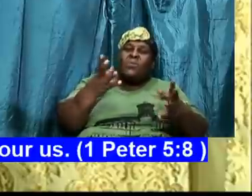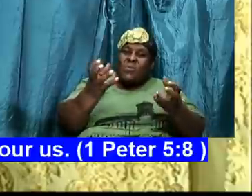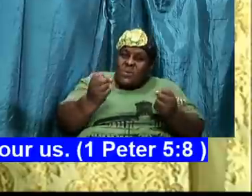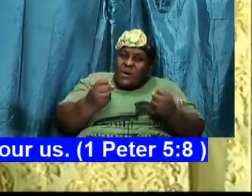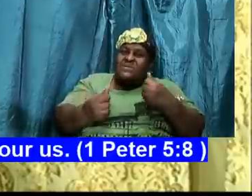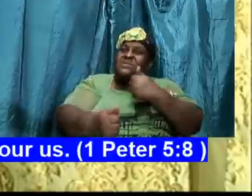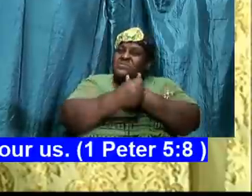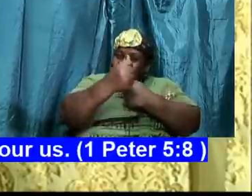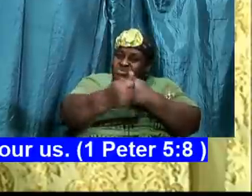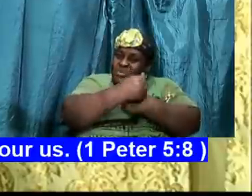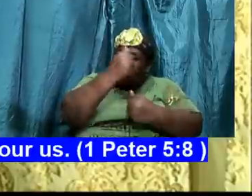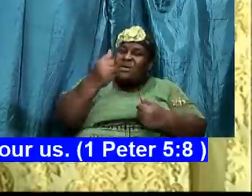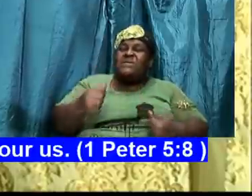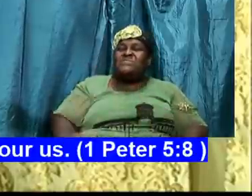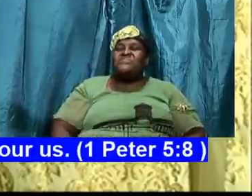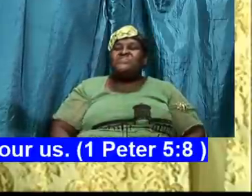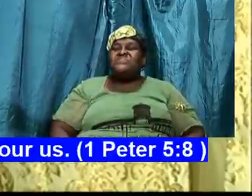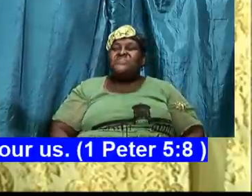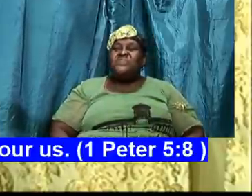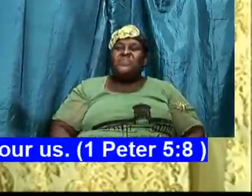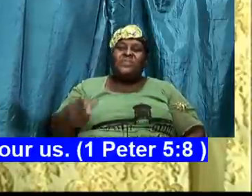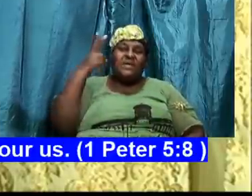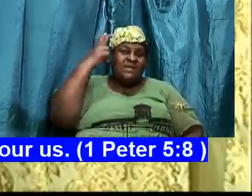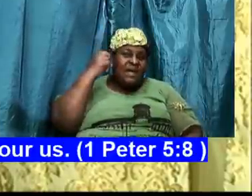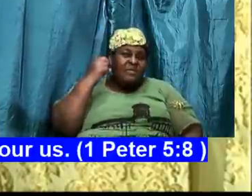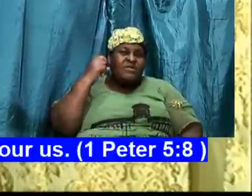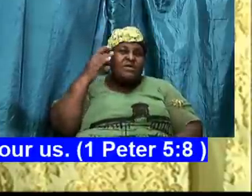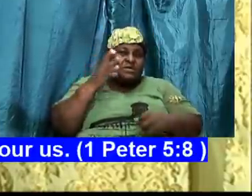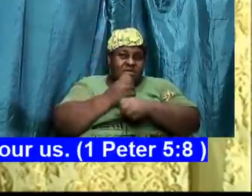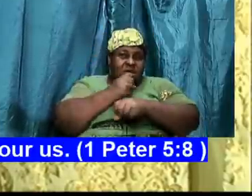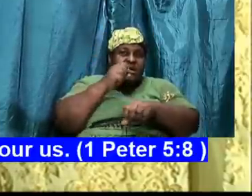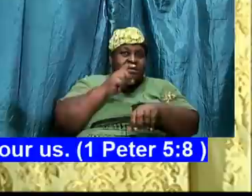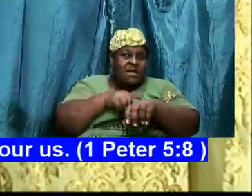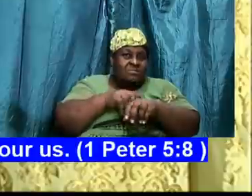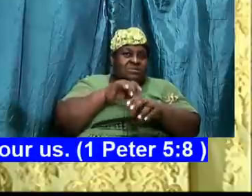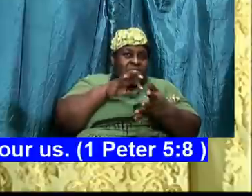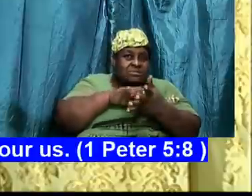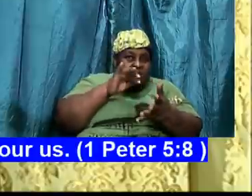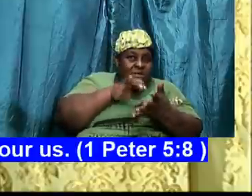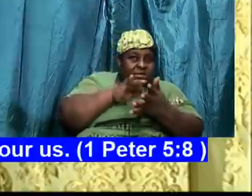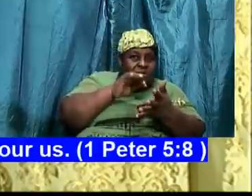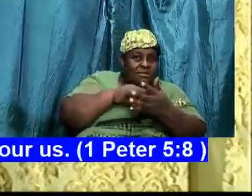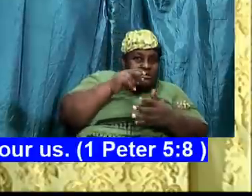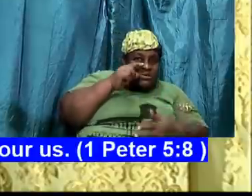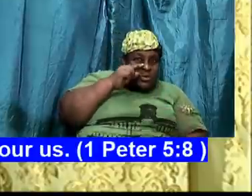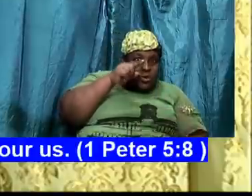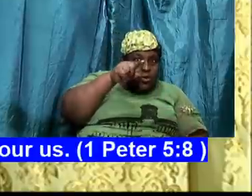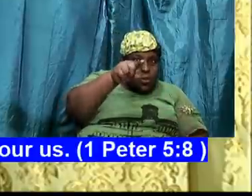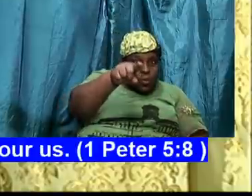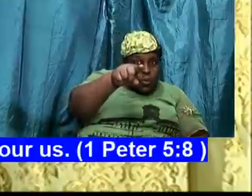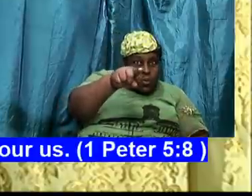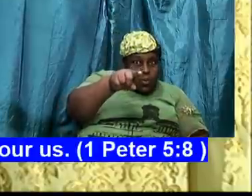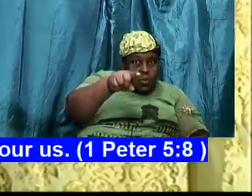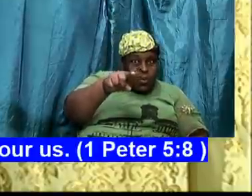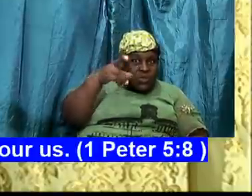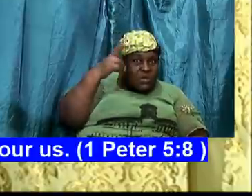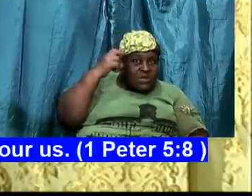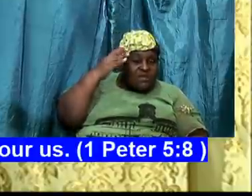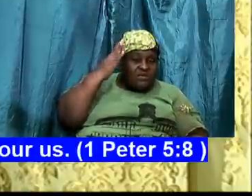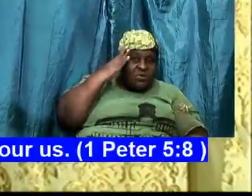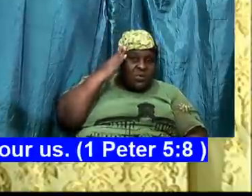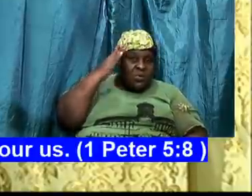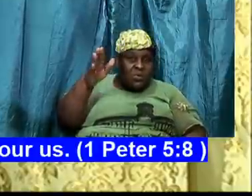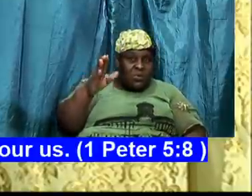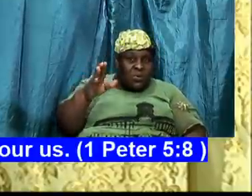That the adversary take time out to study you. He knows your habits.